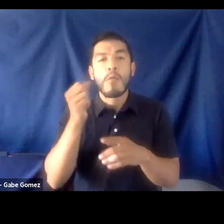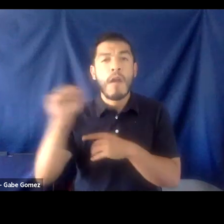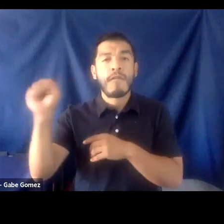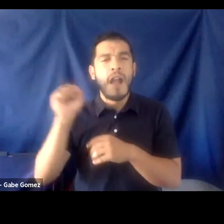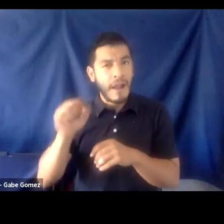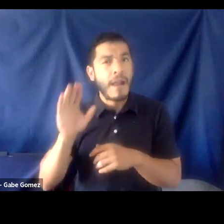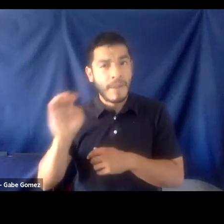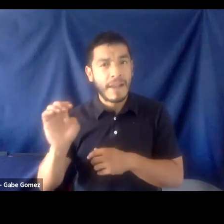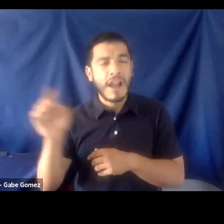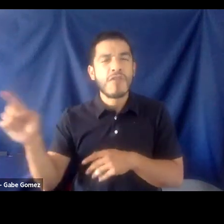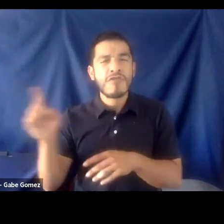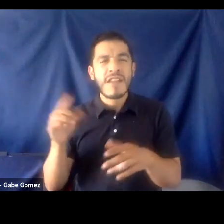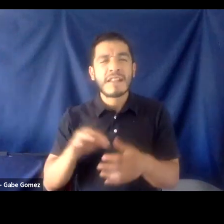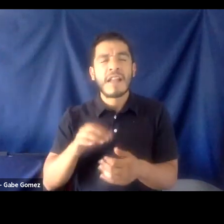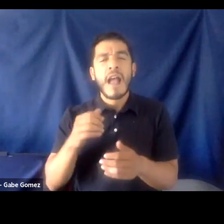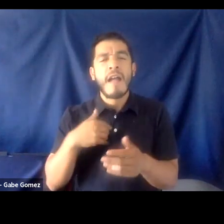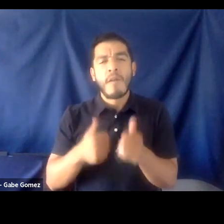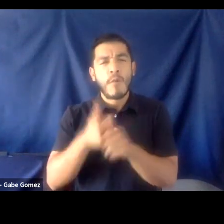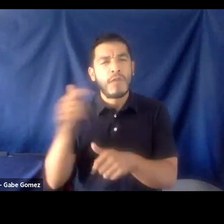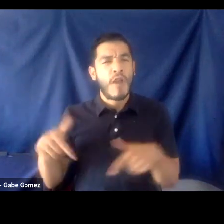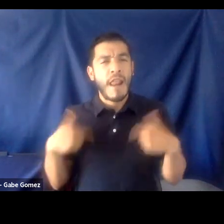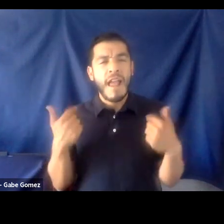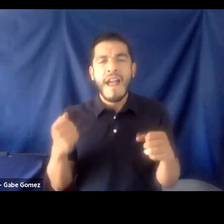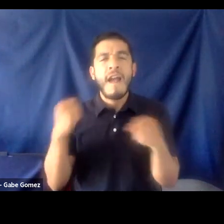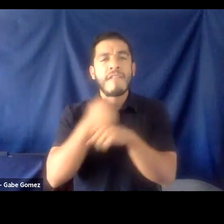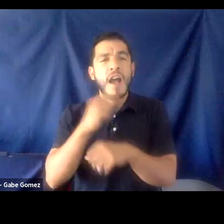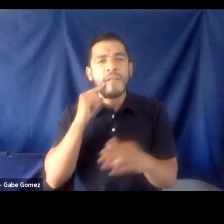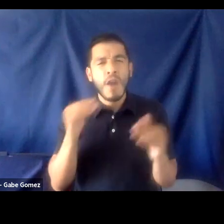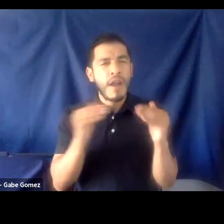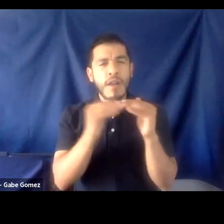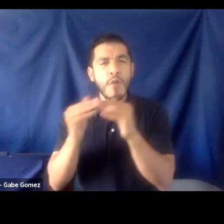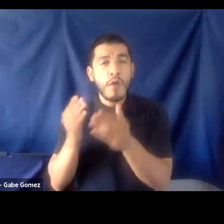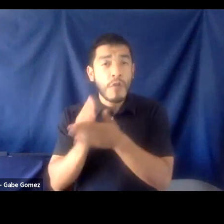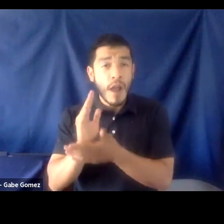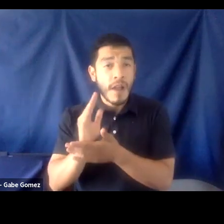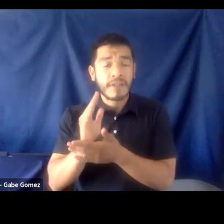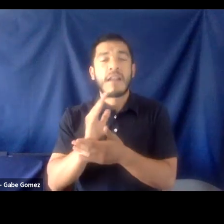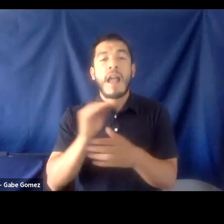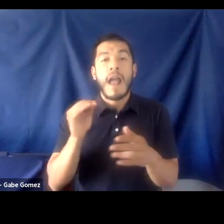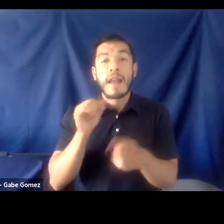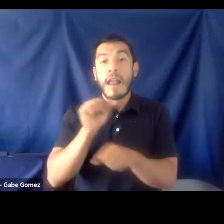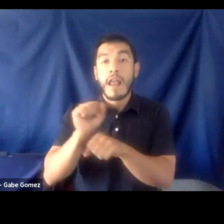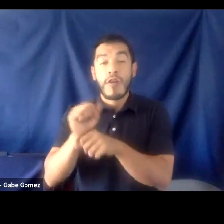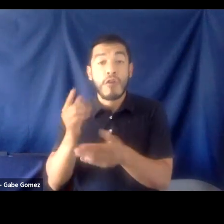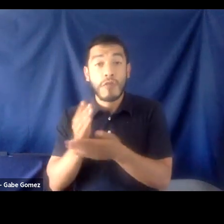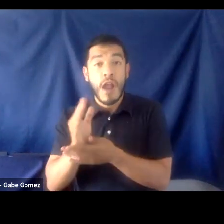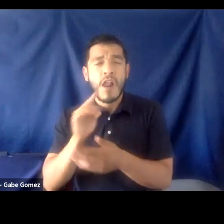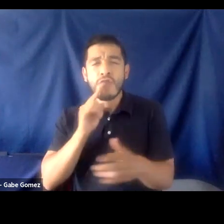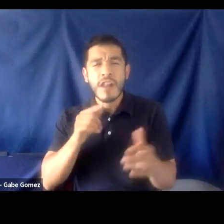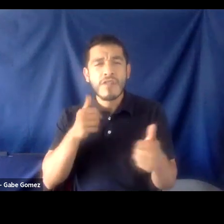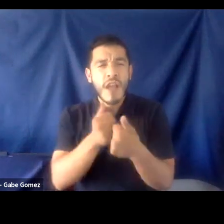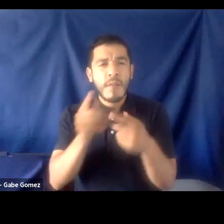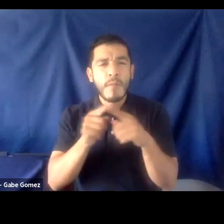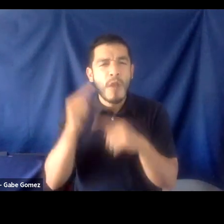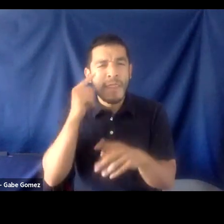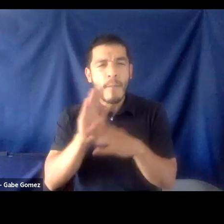life fighting for equal rights and labor rights and really challenged people to think about their own activism. Even though the film was